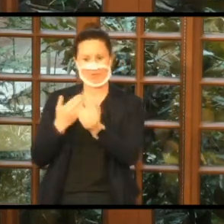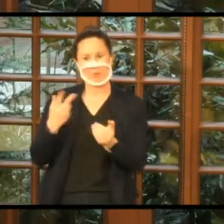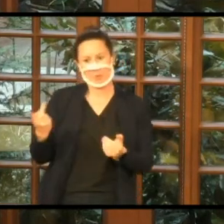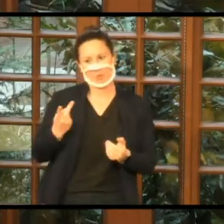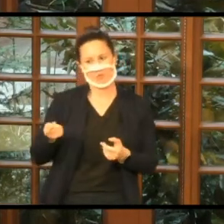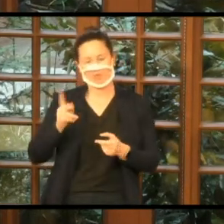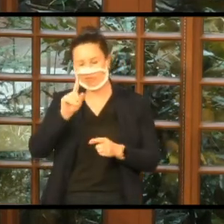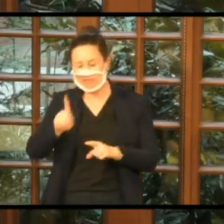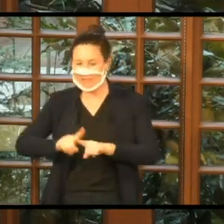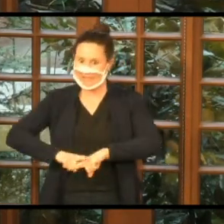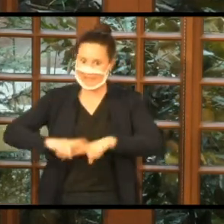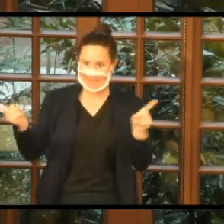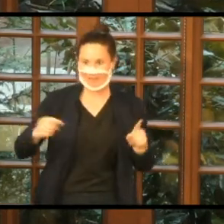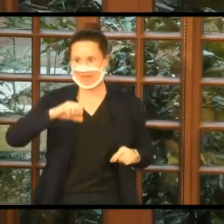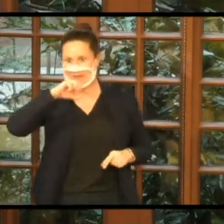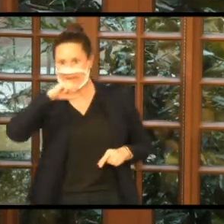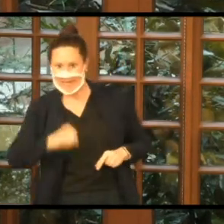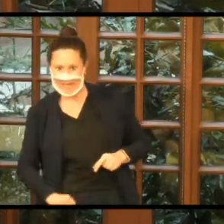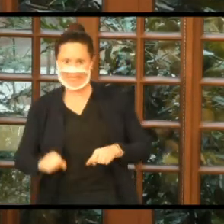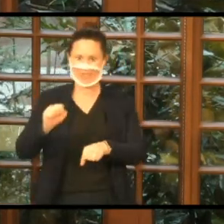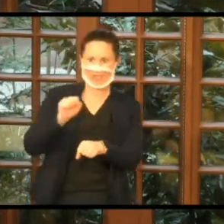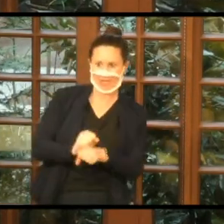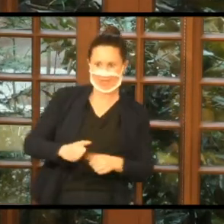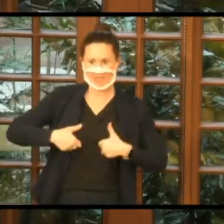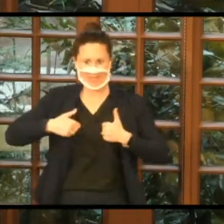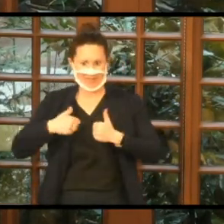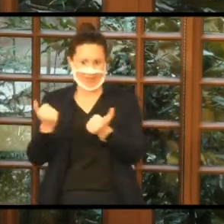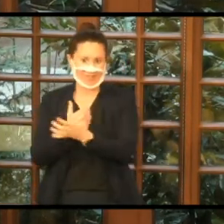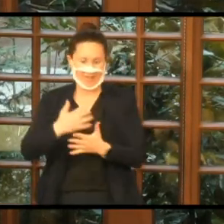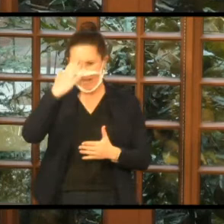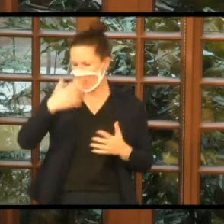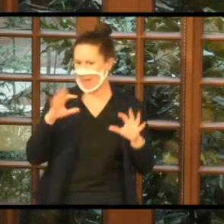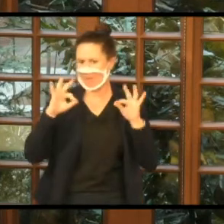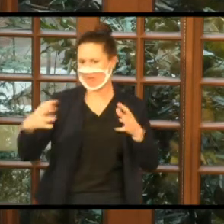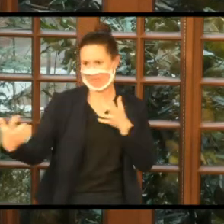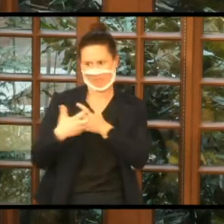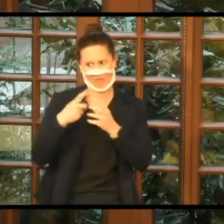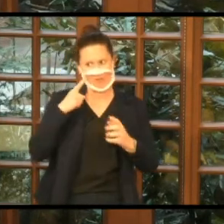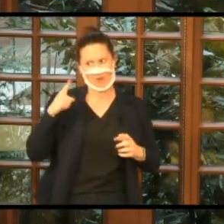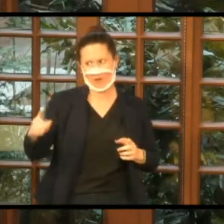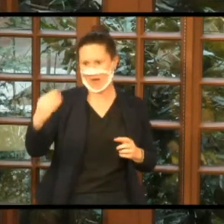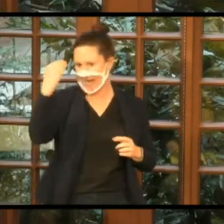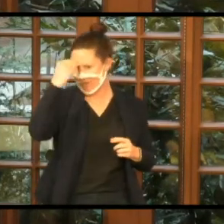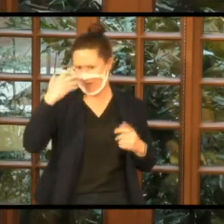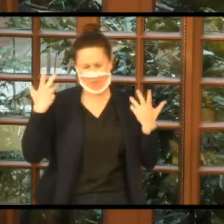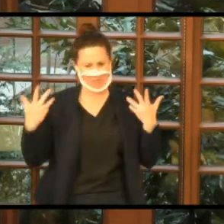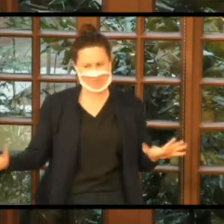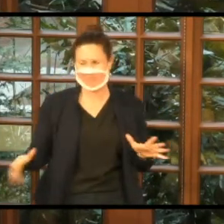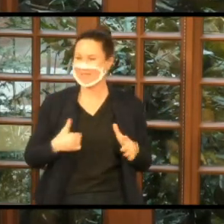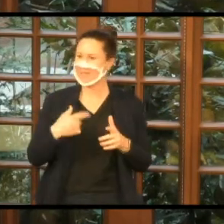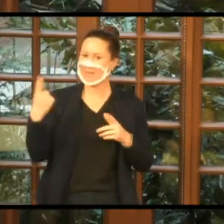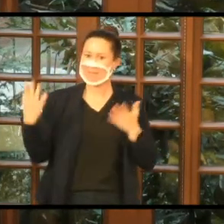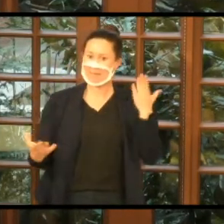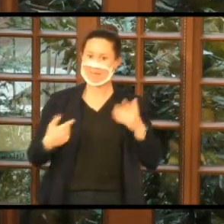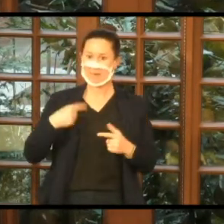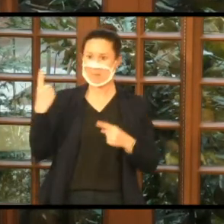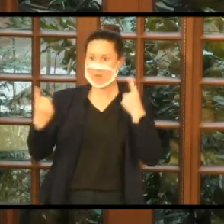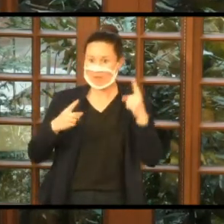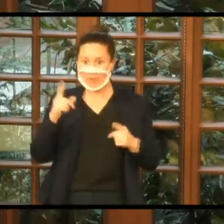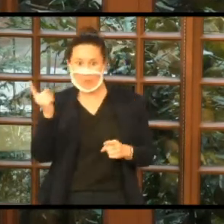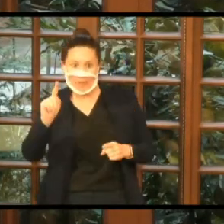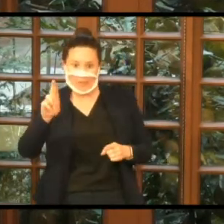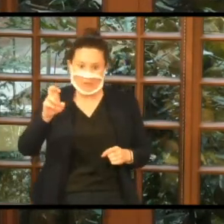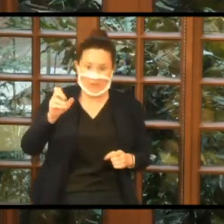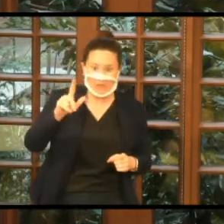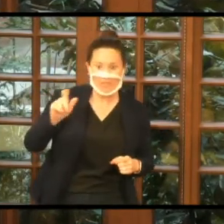differences in age and carriage, I know Rochelle is someone's total package, and not just someone, but someone in particular, someone who is probably wondering where Rochelle is and why they